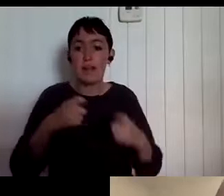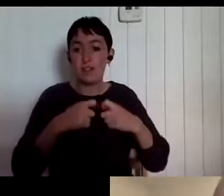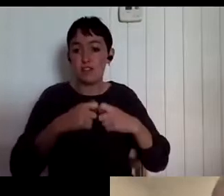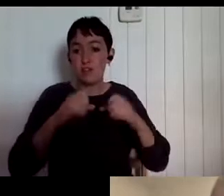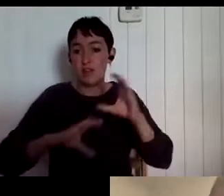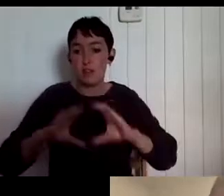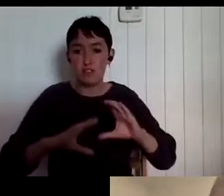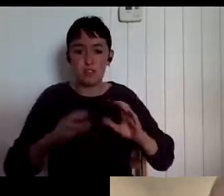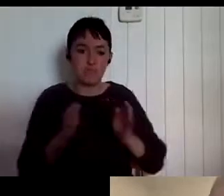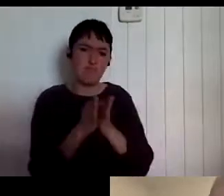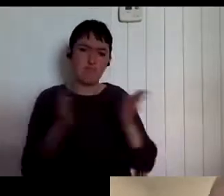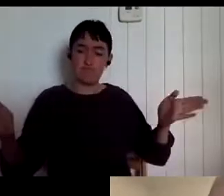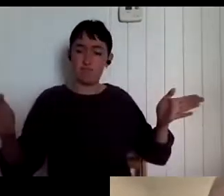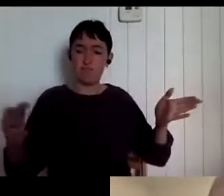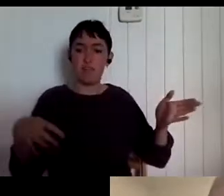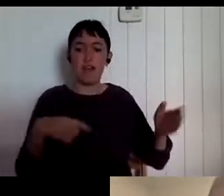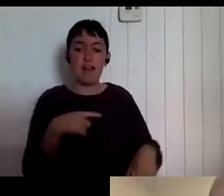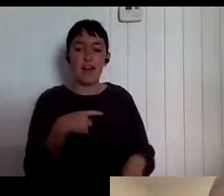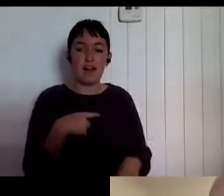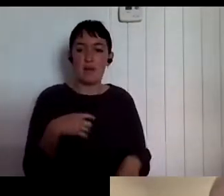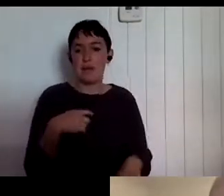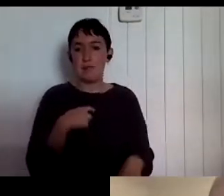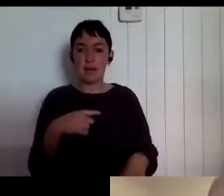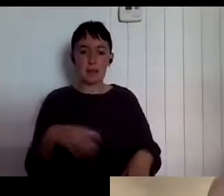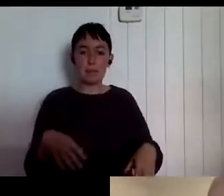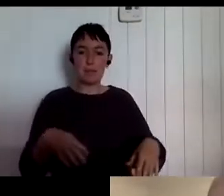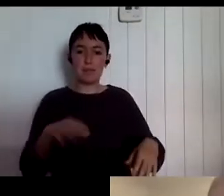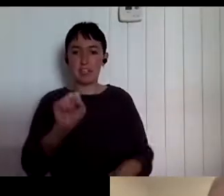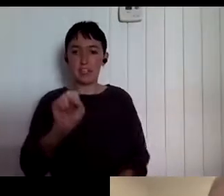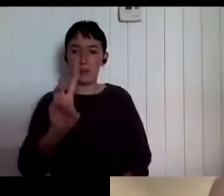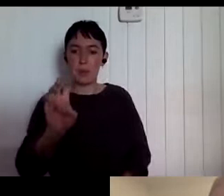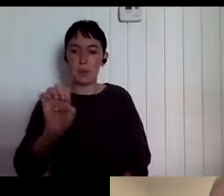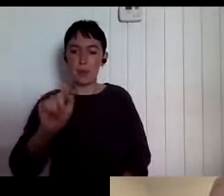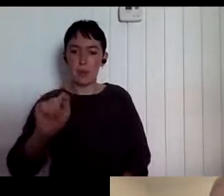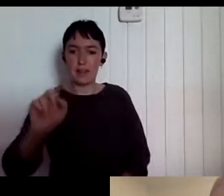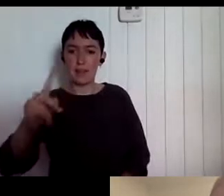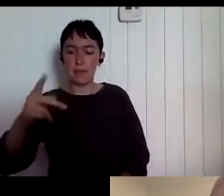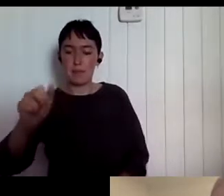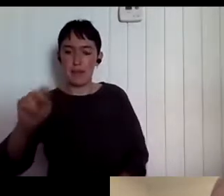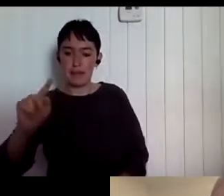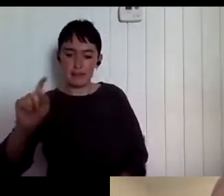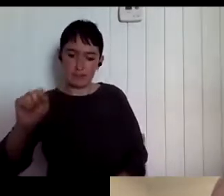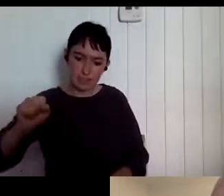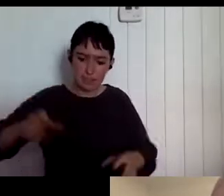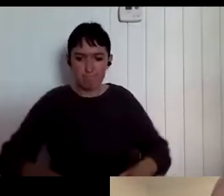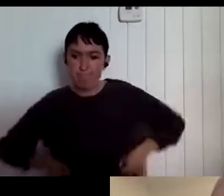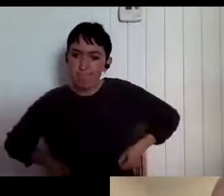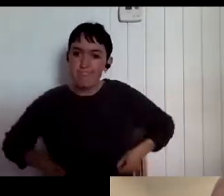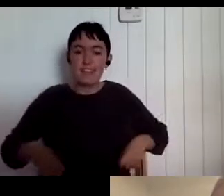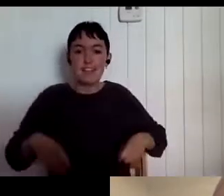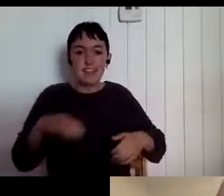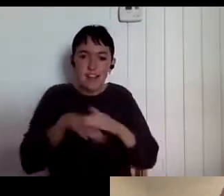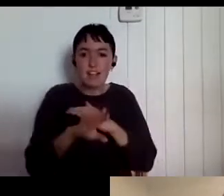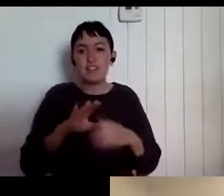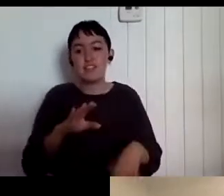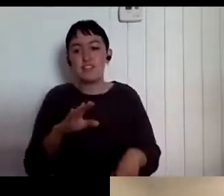I'm putting on sweatpants and I'm going into the machine shop and I am drilling a hole in a piece of metal and, you know,